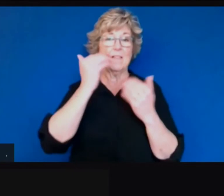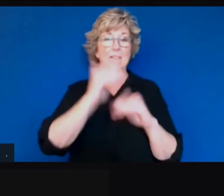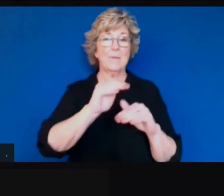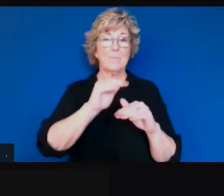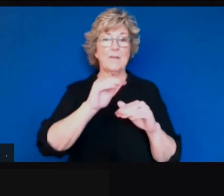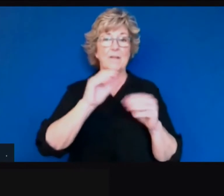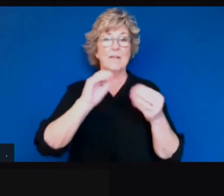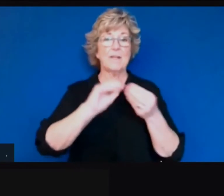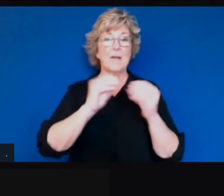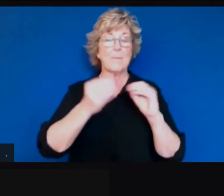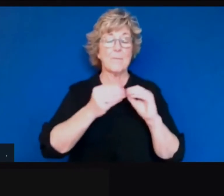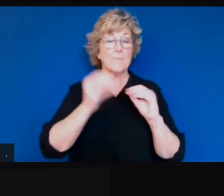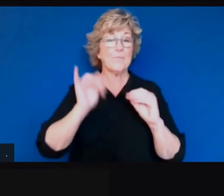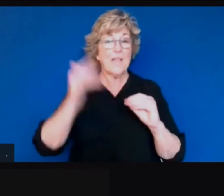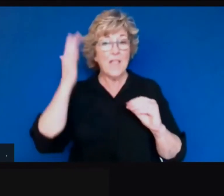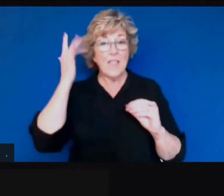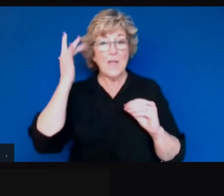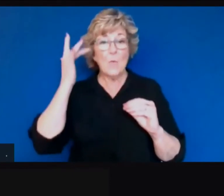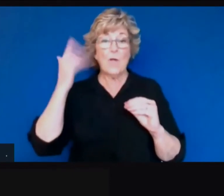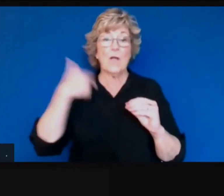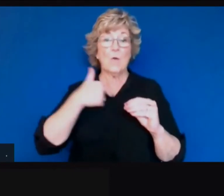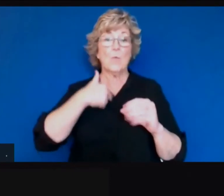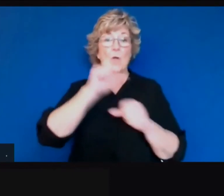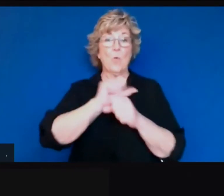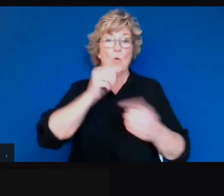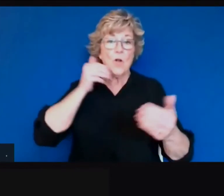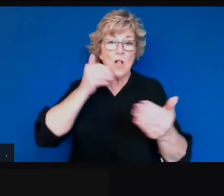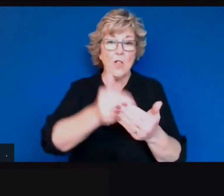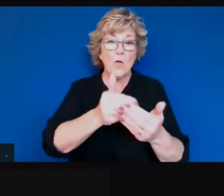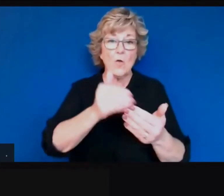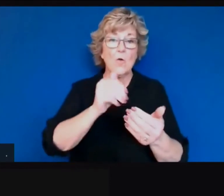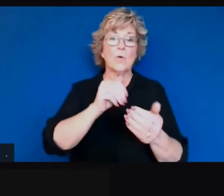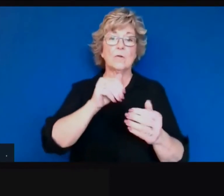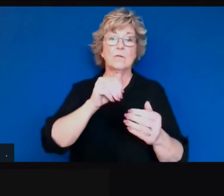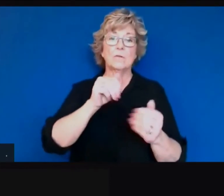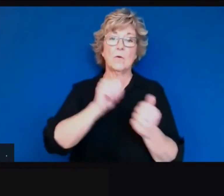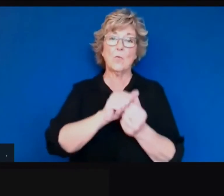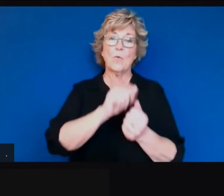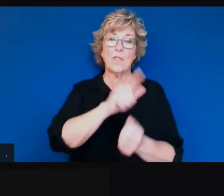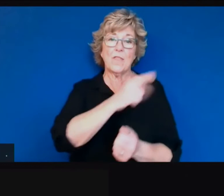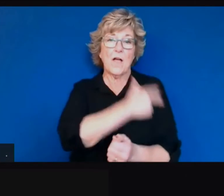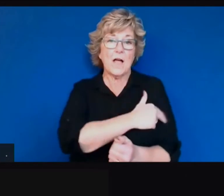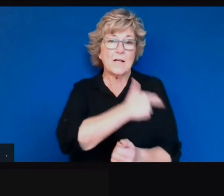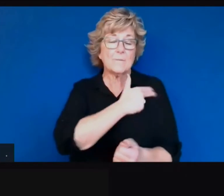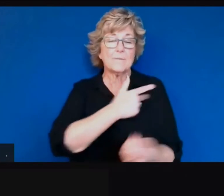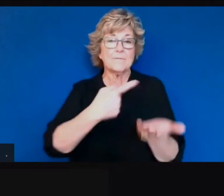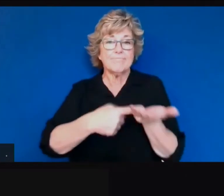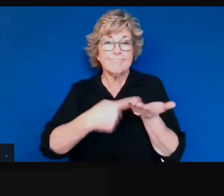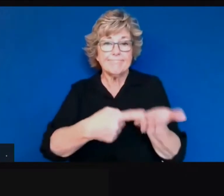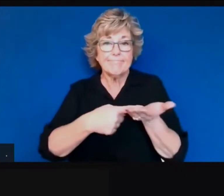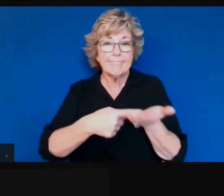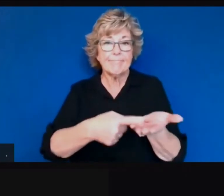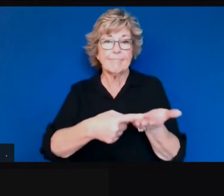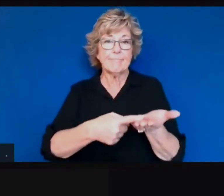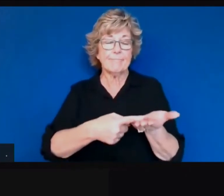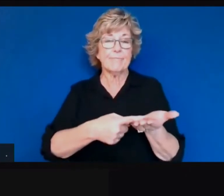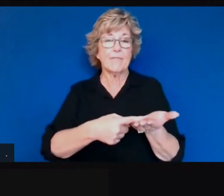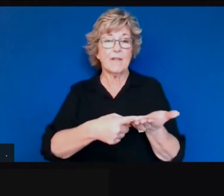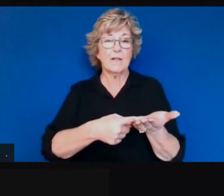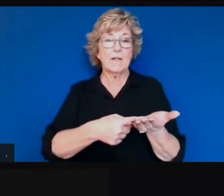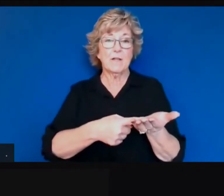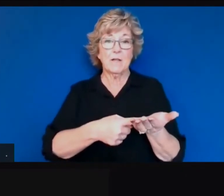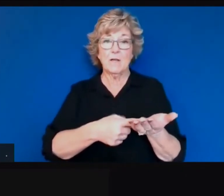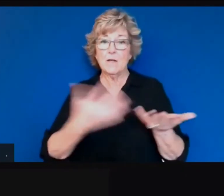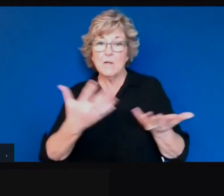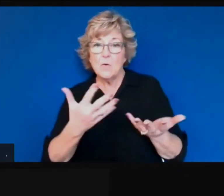planned. That is why, in part, we work closely with those hospitals to talk about not just the theoretical, but boots on the ground,